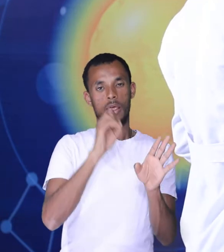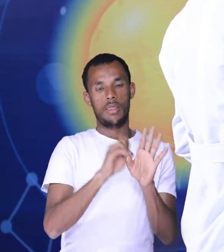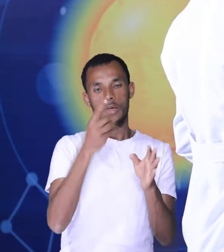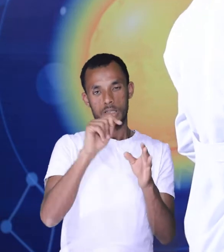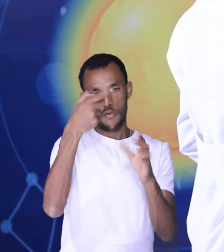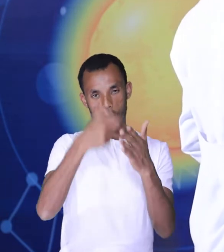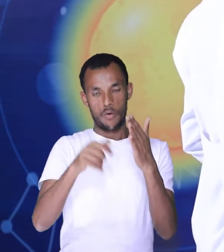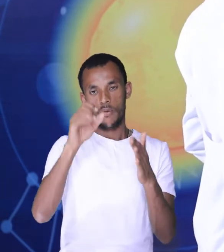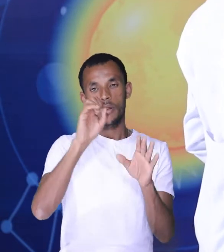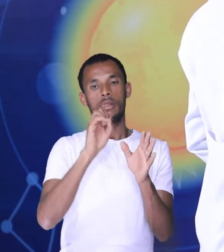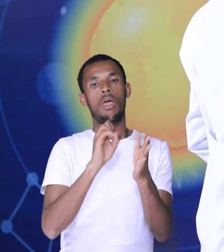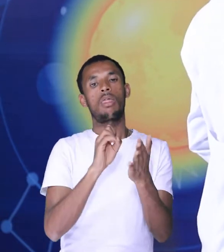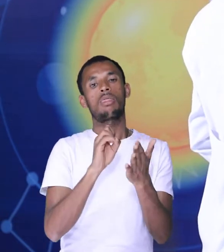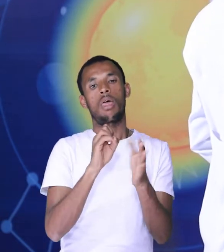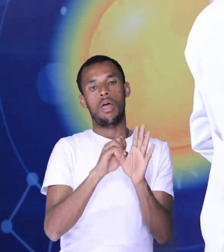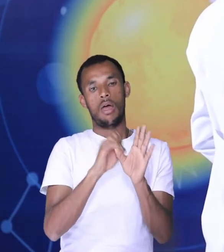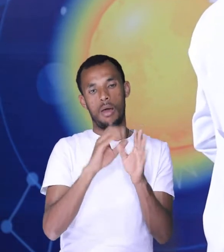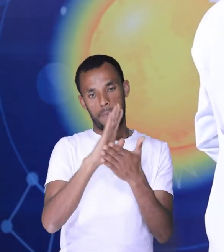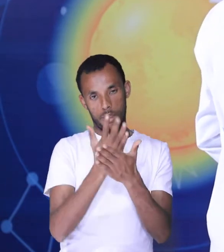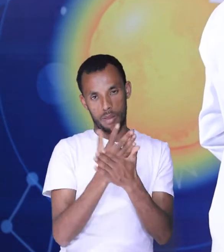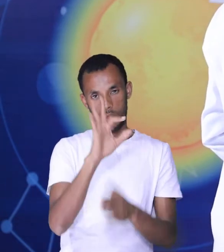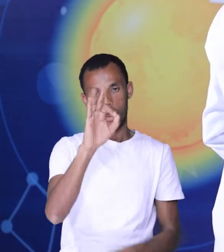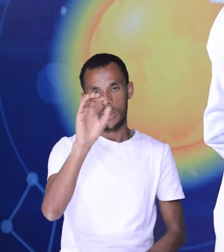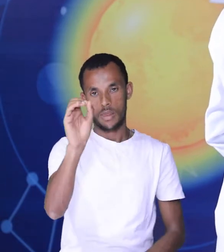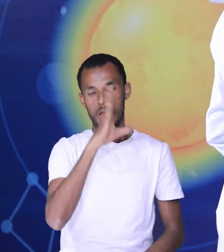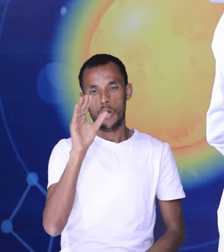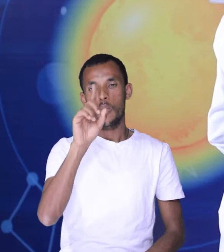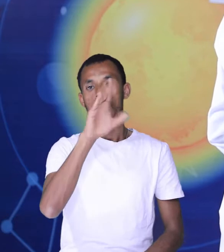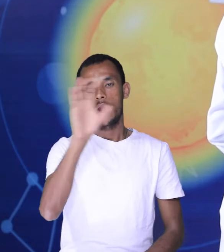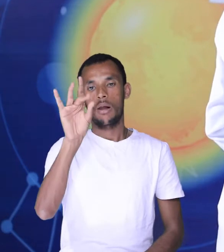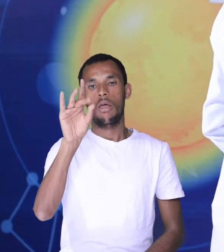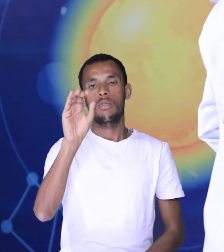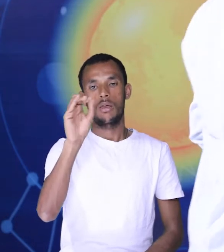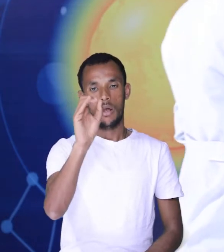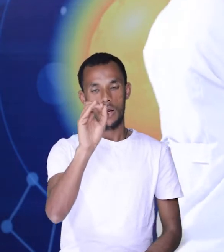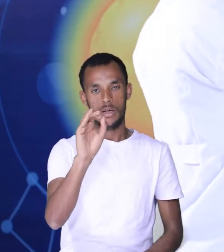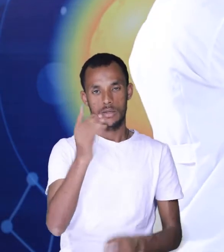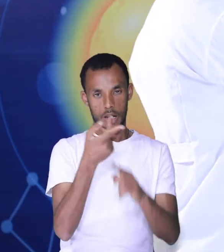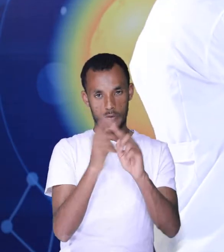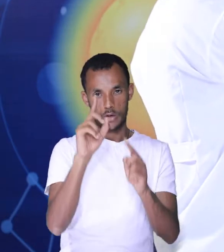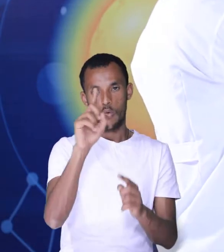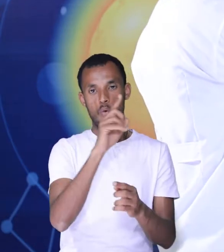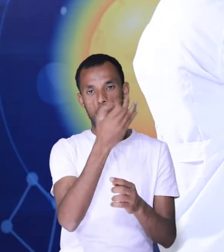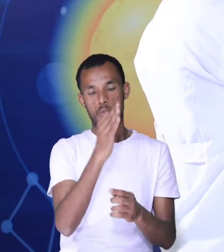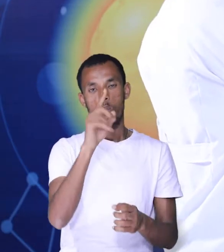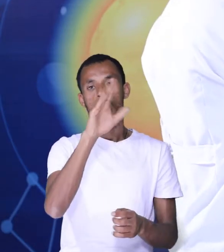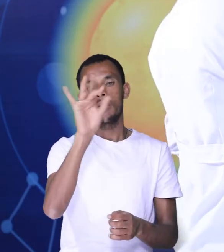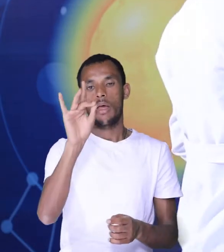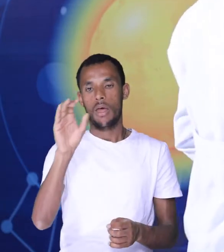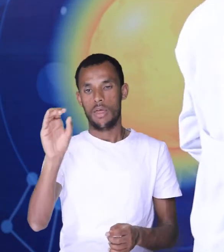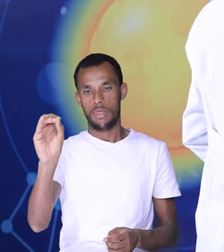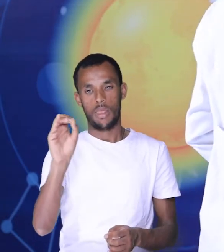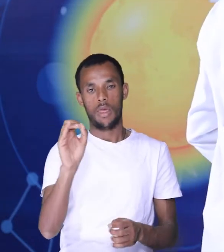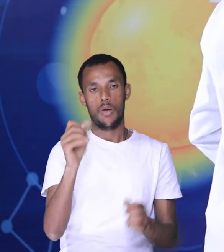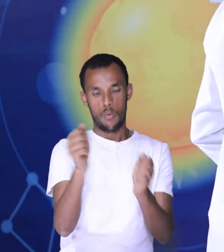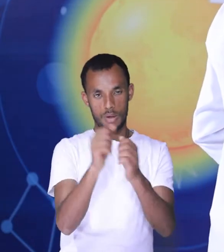of theta is between 90 degree and 180 degree. So the difference of 180 degree with theta